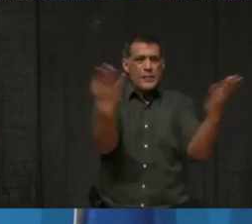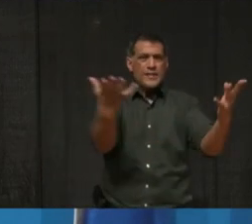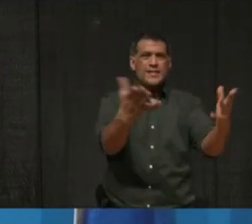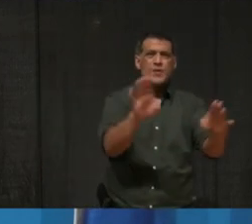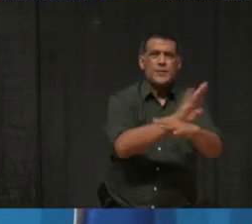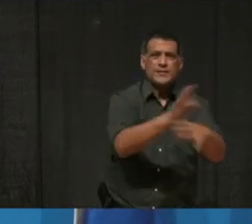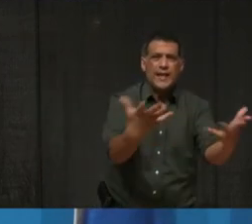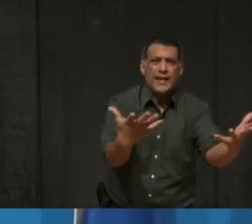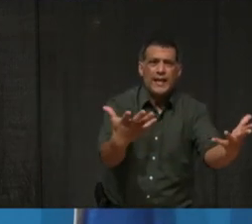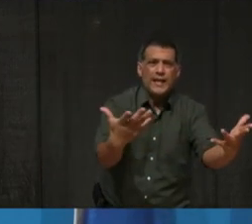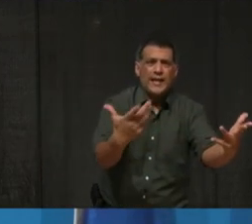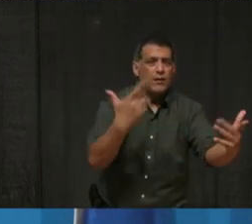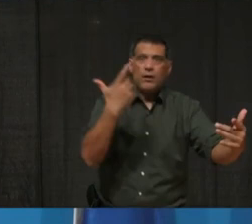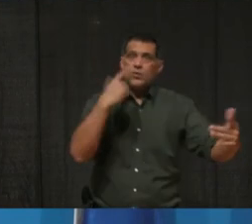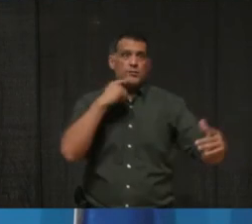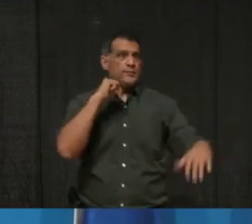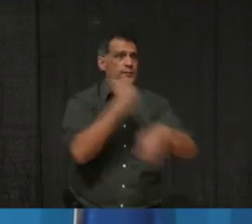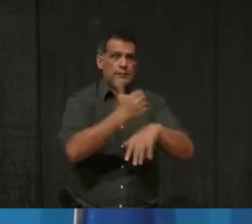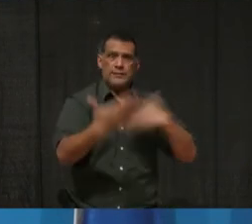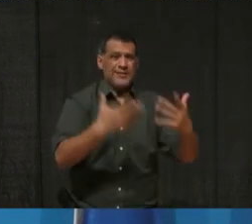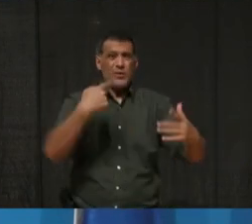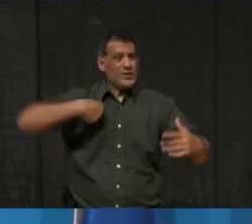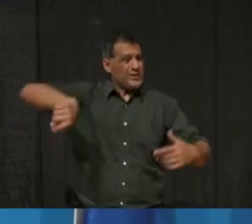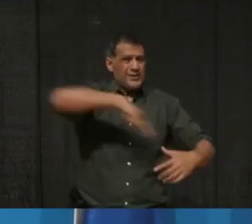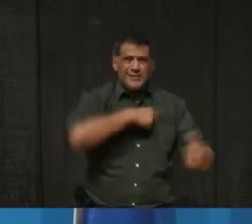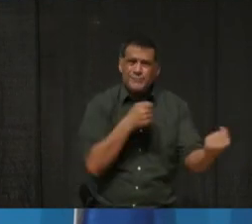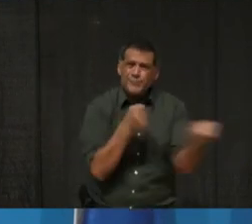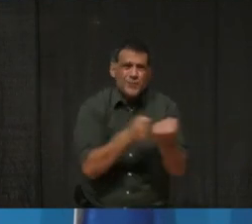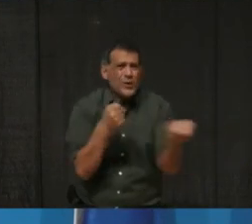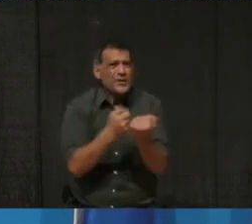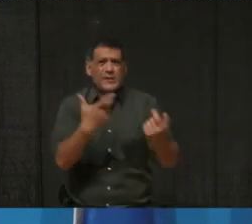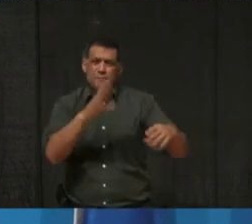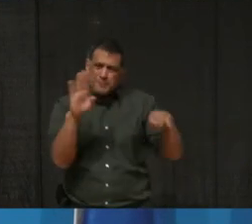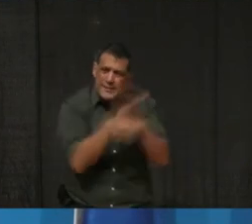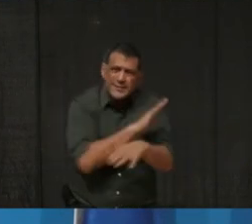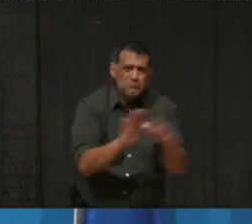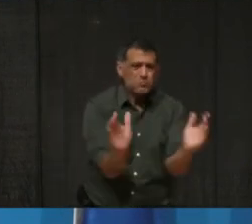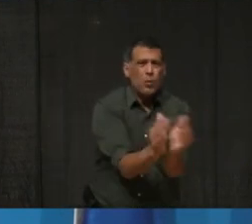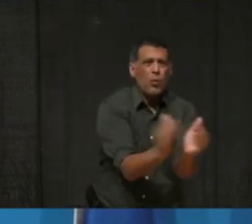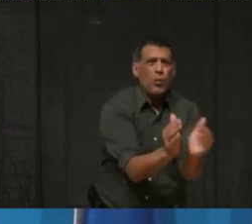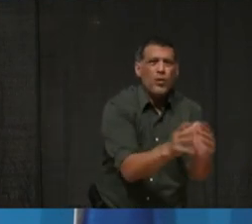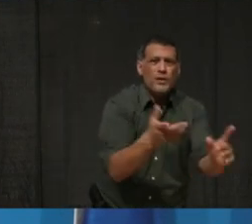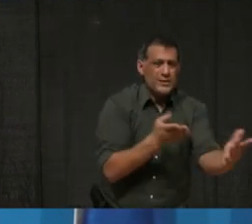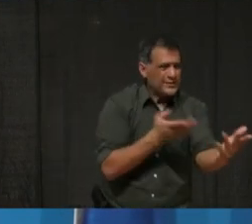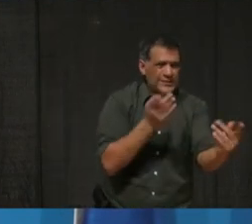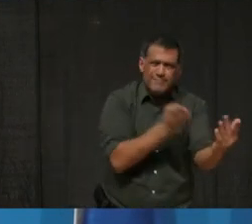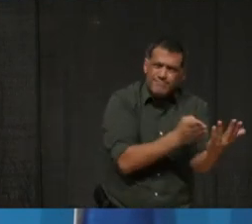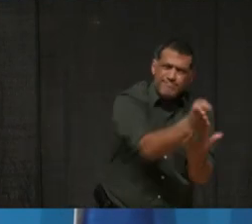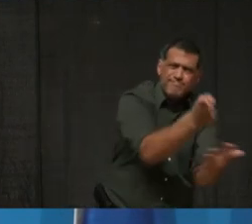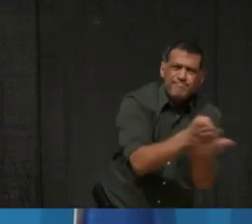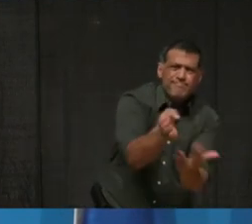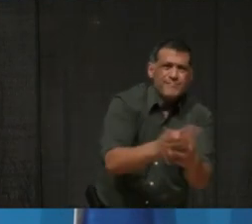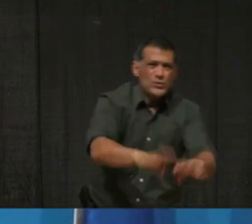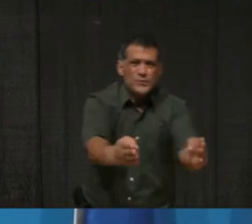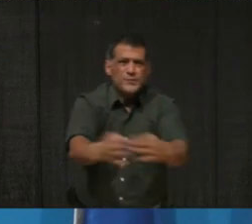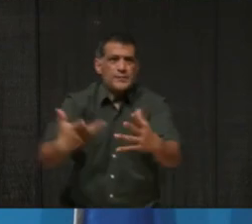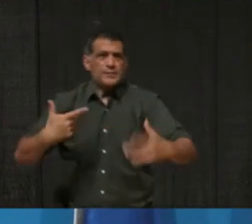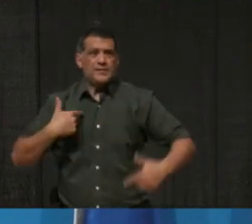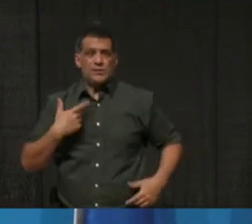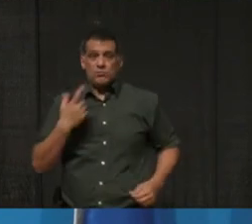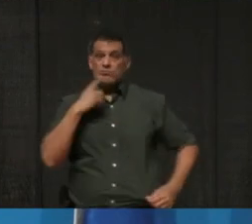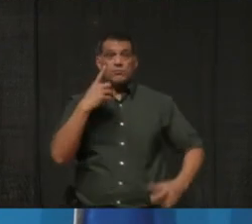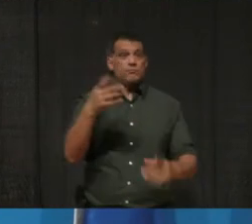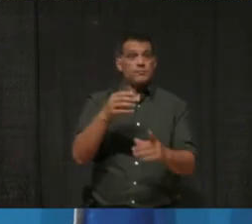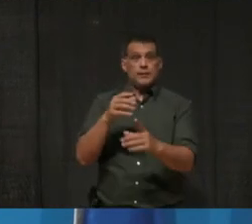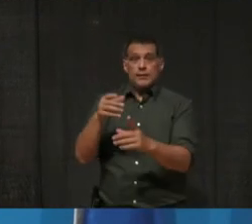all supports that can be given to them to make sure that they are able to weather the storm. But it really is a matter of trying to keep transmission and the variants